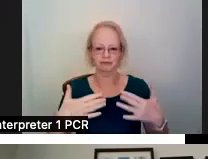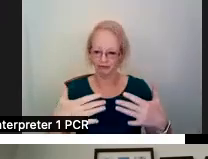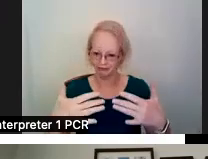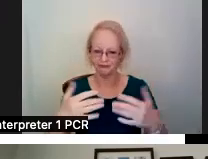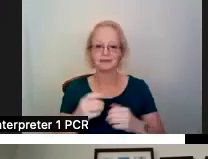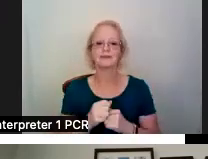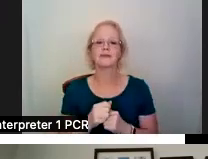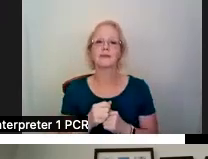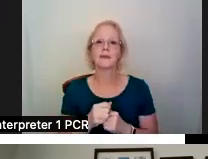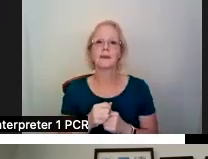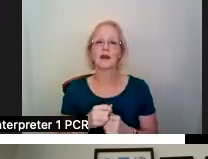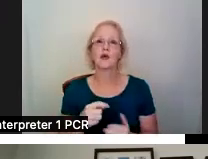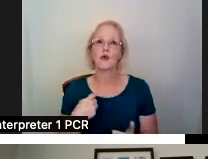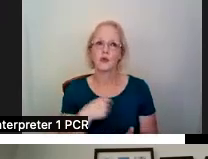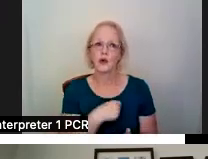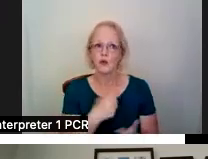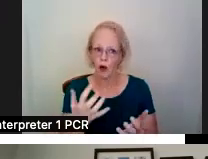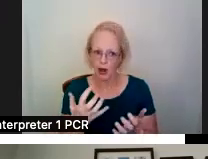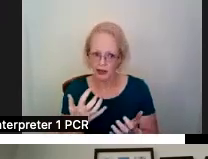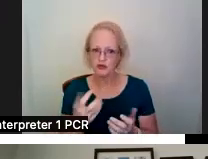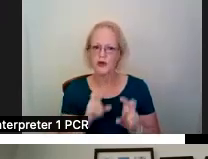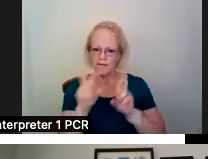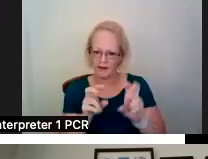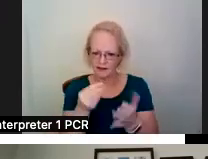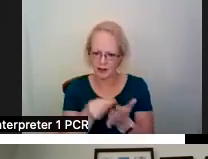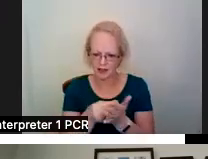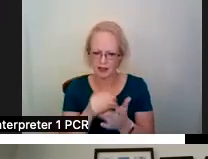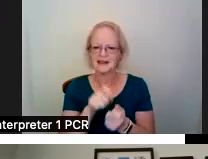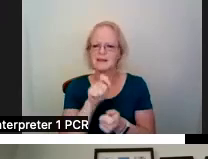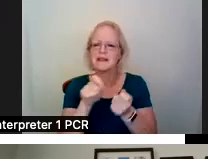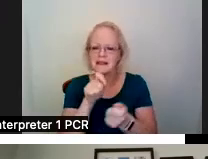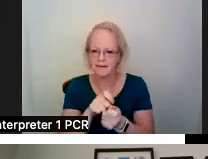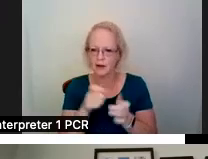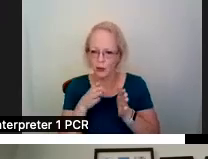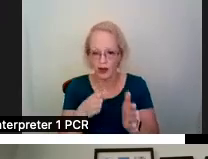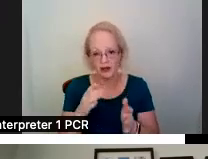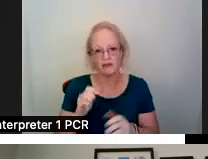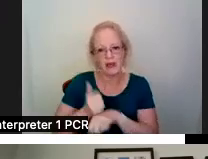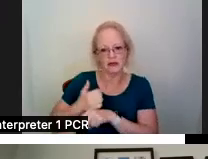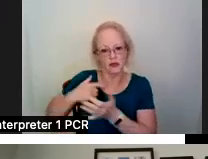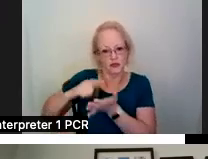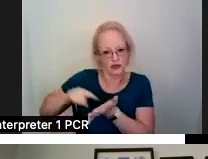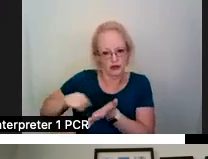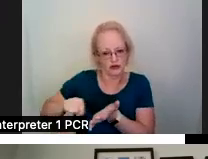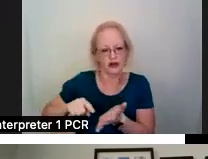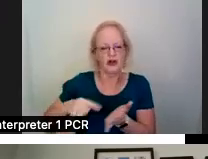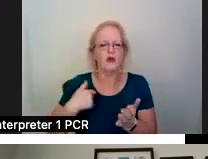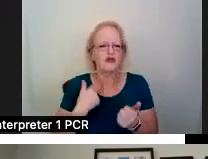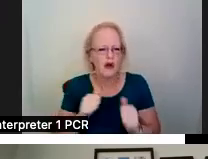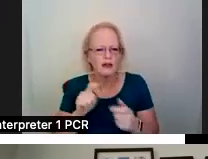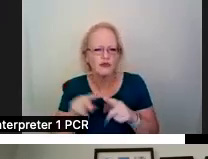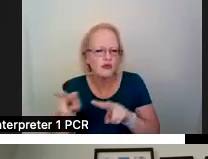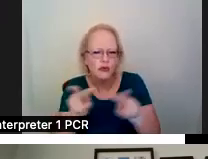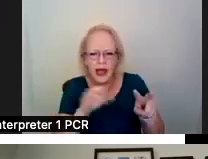We wanted to invest the monies in a certain way based on our research, and we tried to find external managers, but we were a